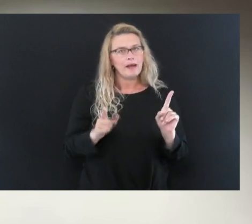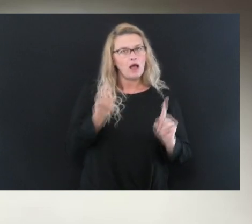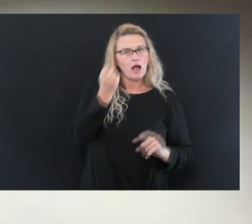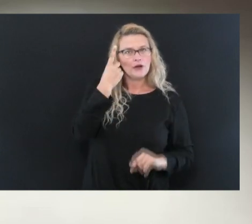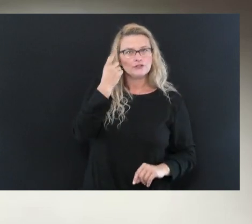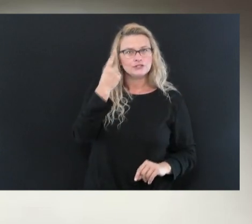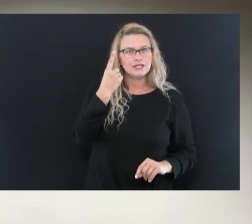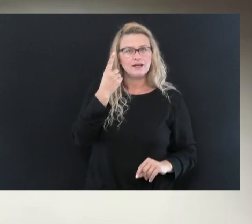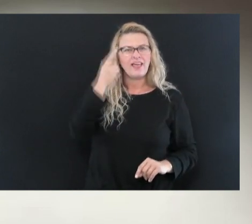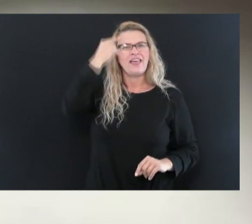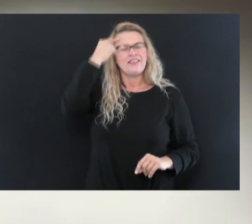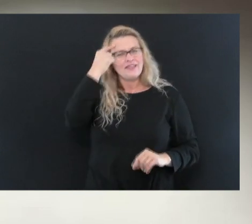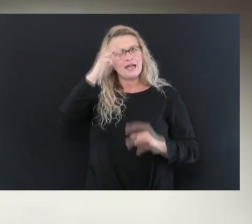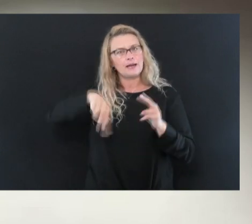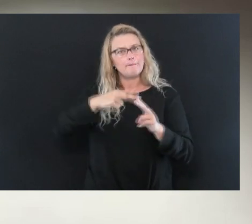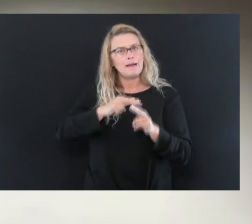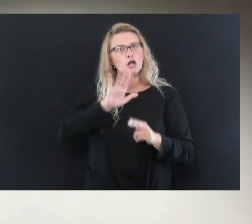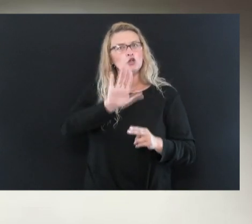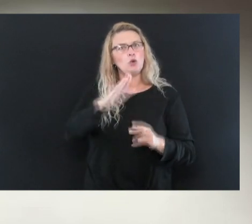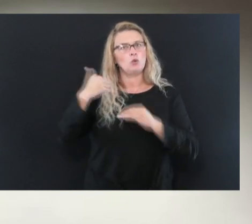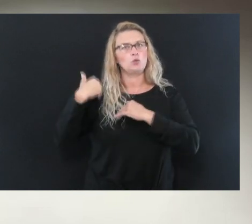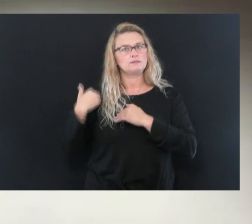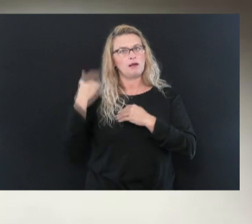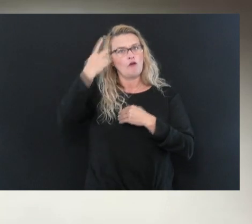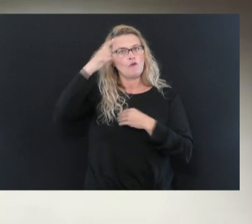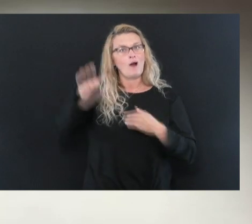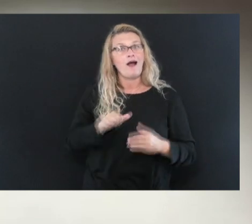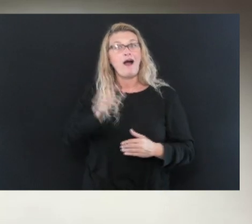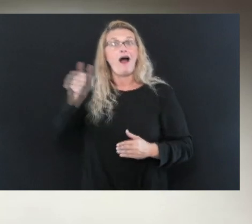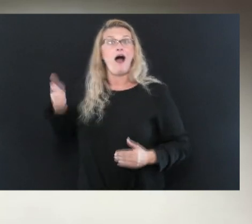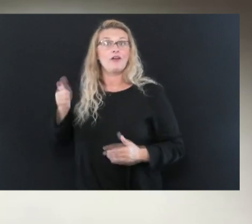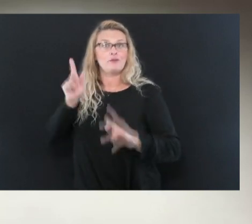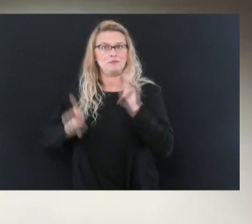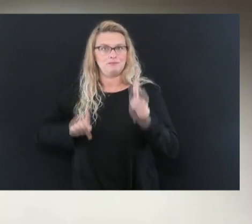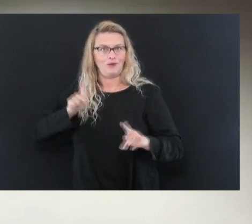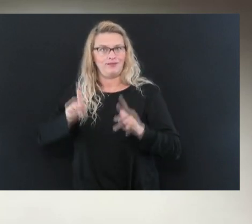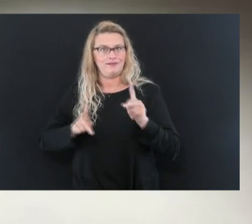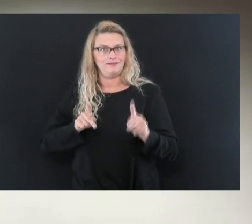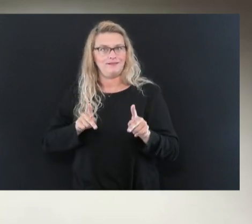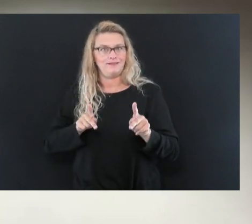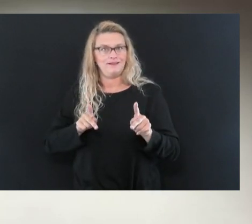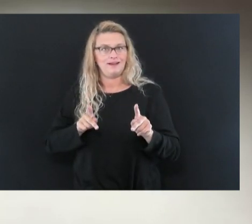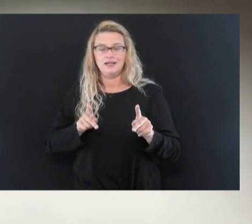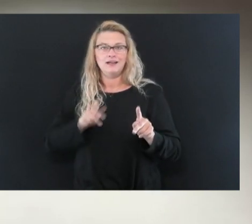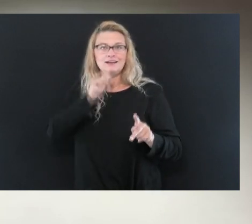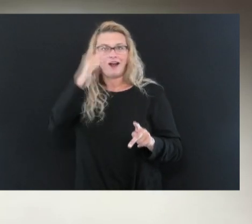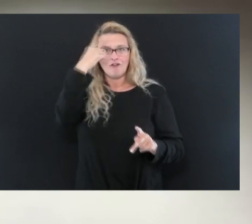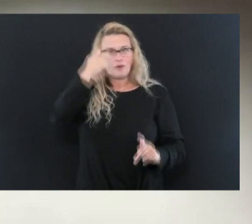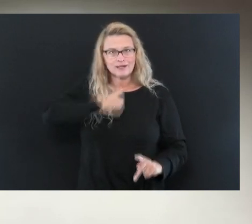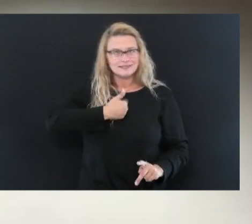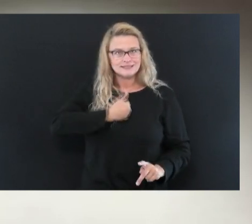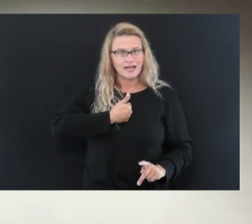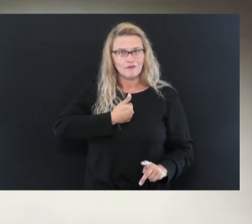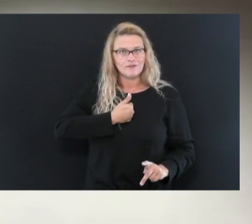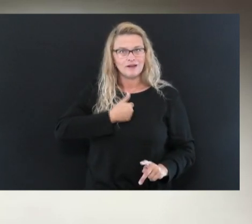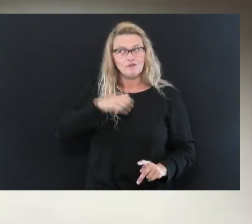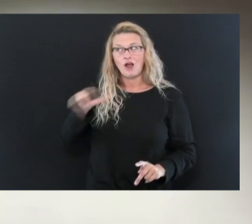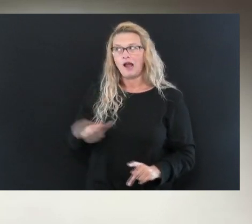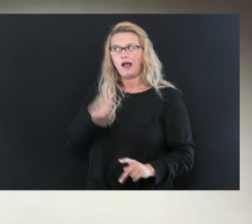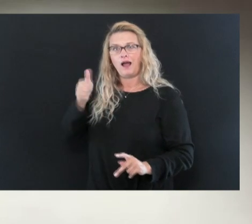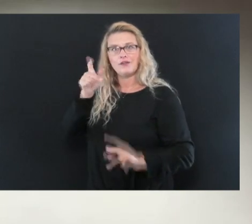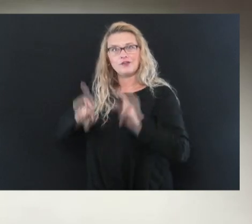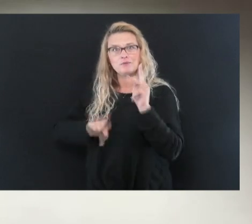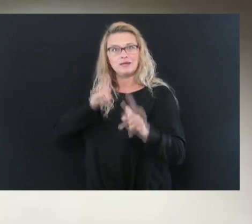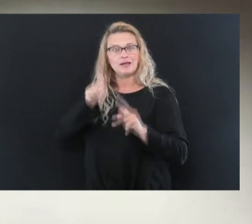our responsibility to others and how we might, with not doing the proper things that Dr. Marsh